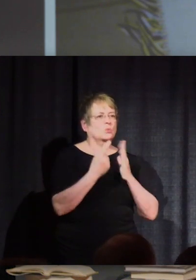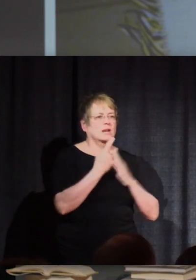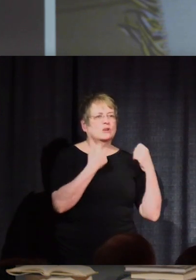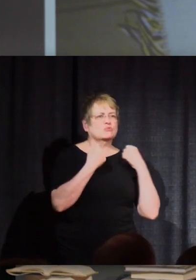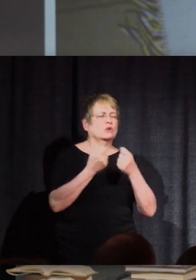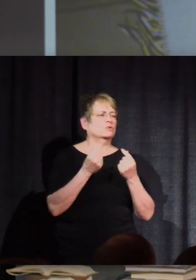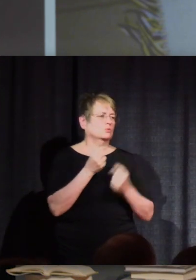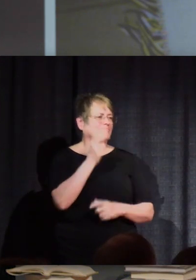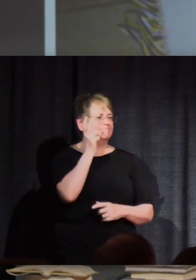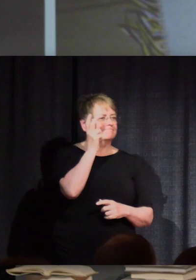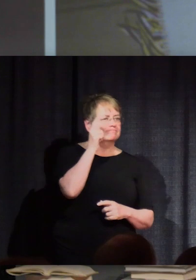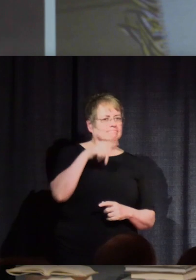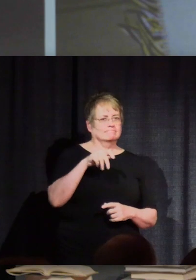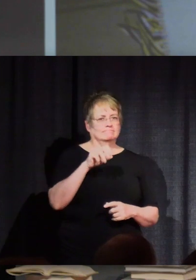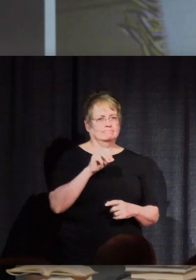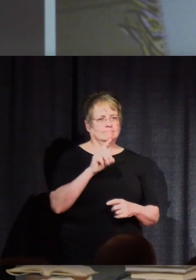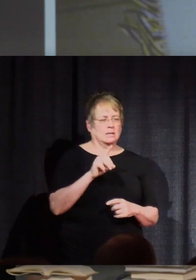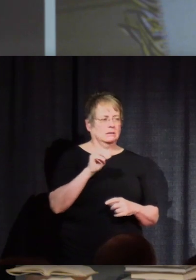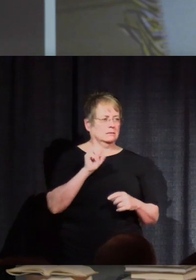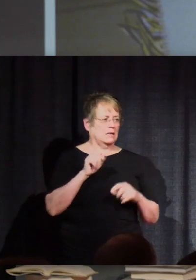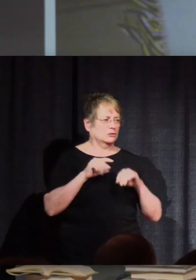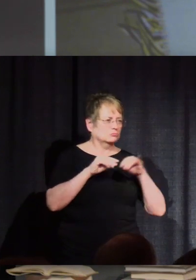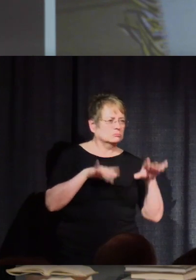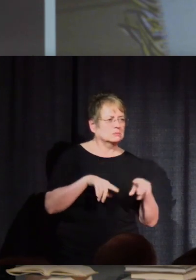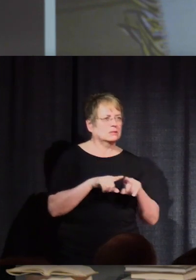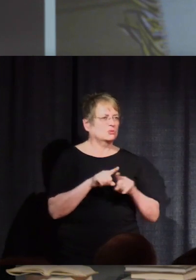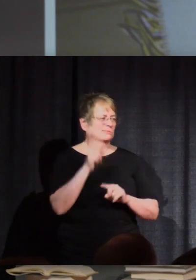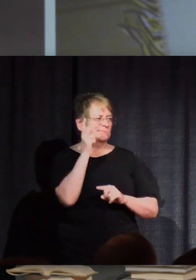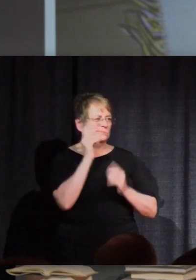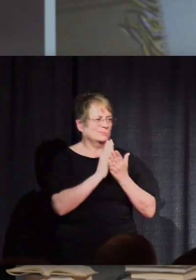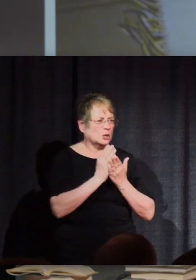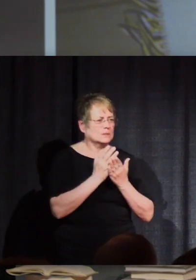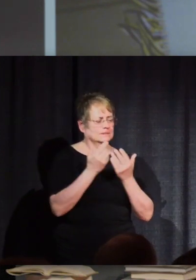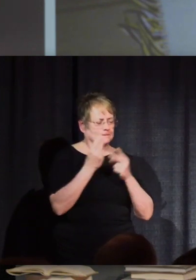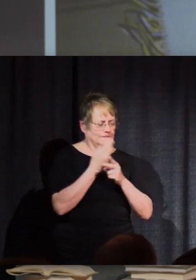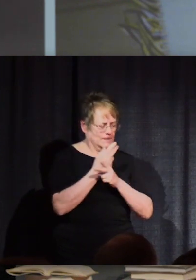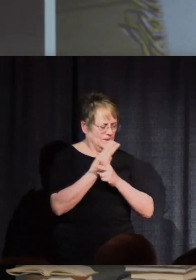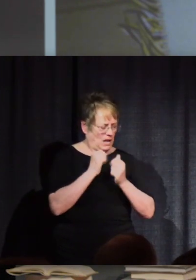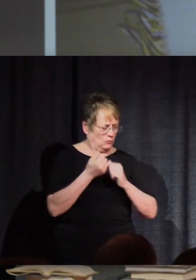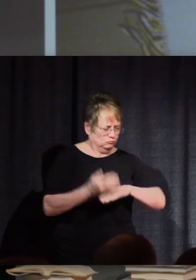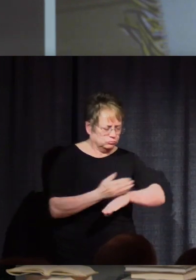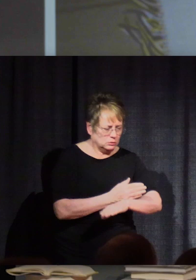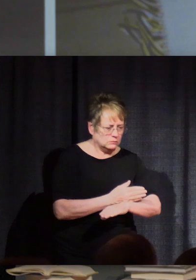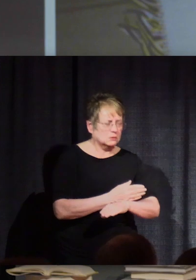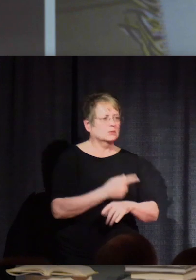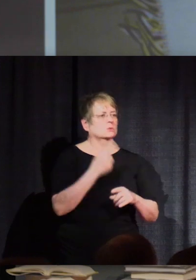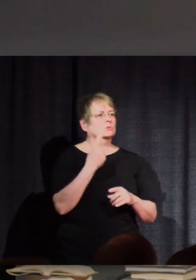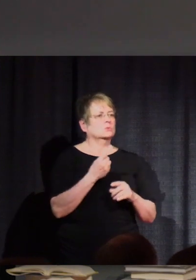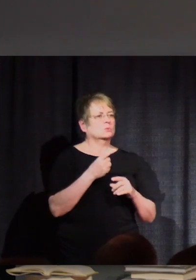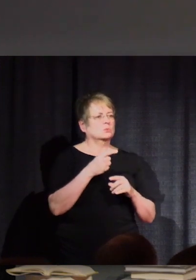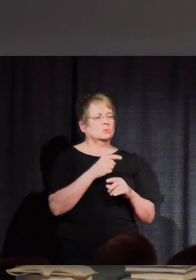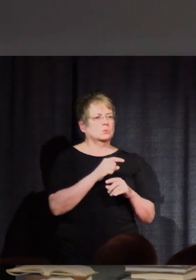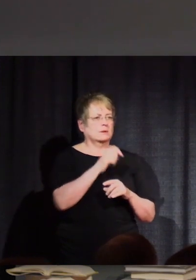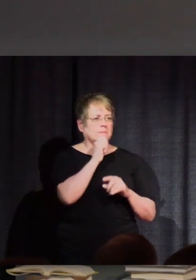listening to podcasts and books, determined to work my way out of this darkness. I came across a podcast titled,